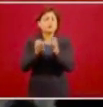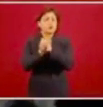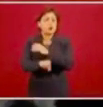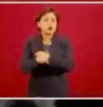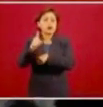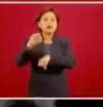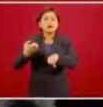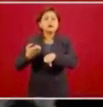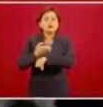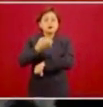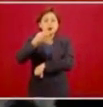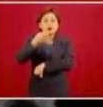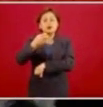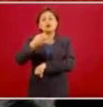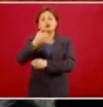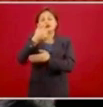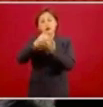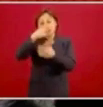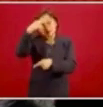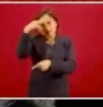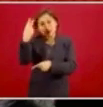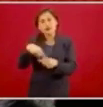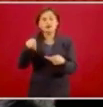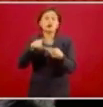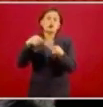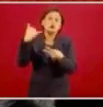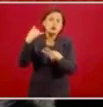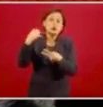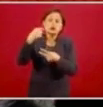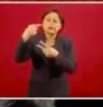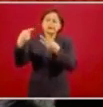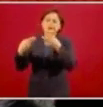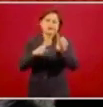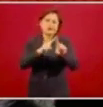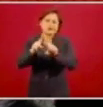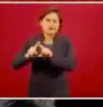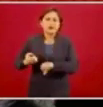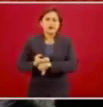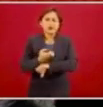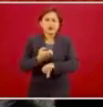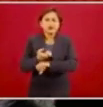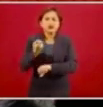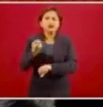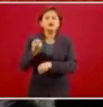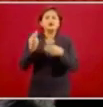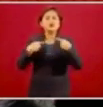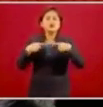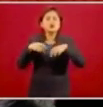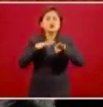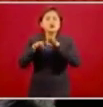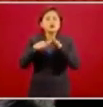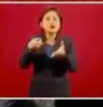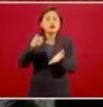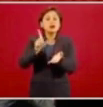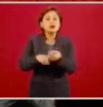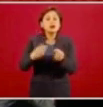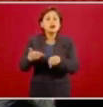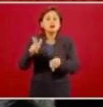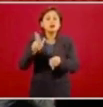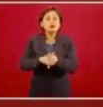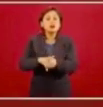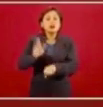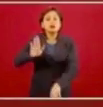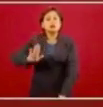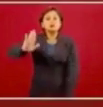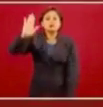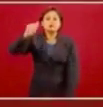several states, such as Yucatan and including Mexico City, there was a portion of the people, of the health